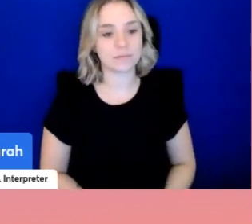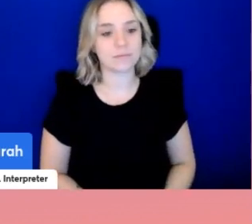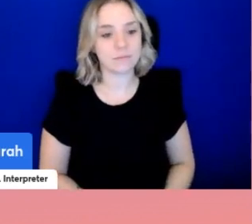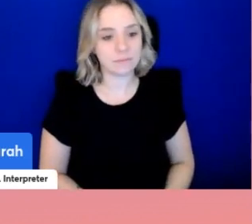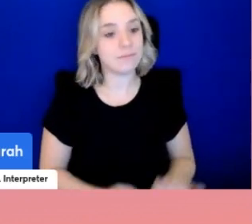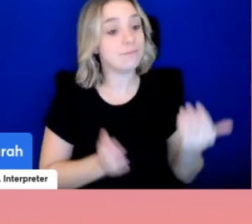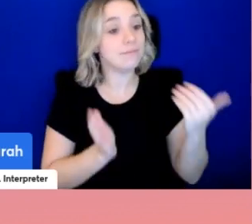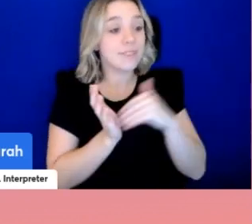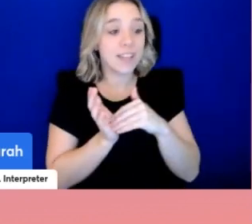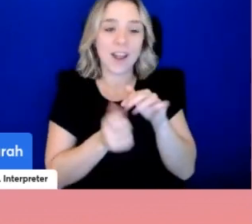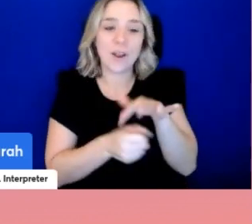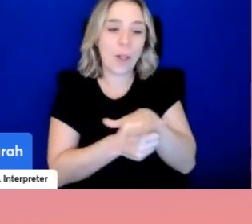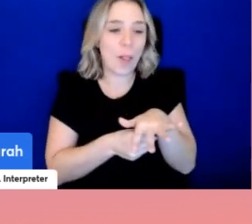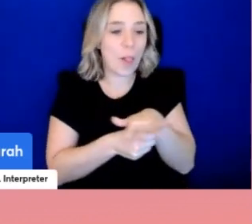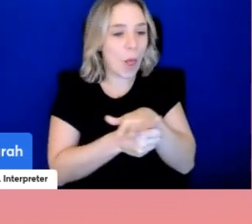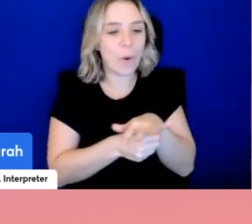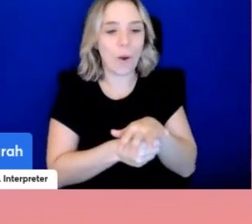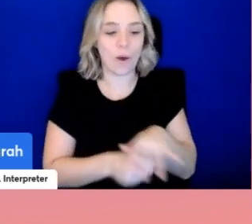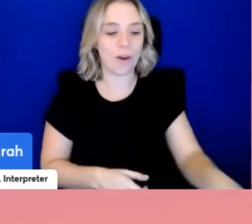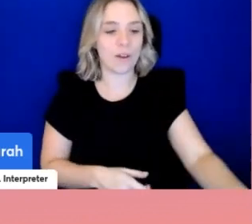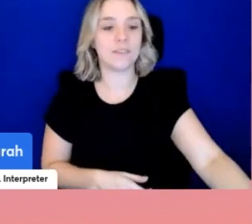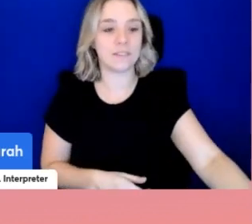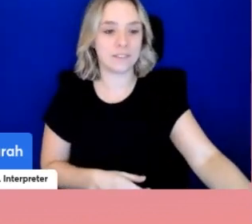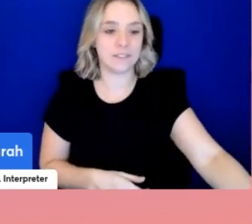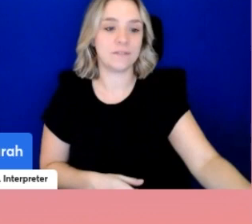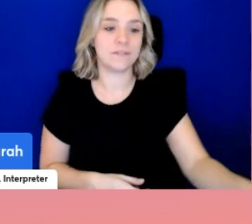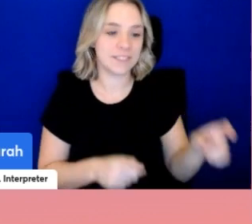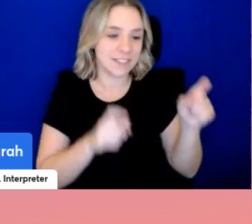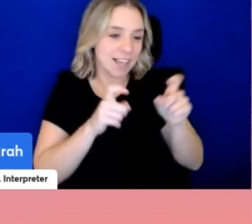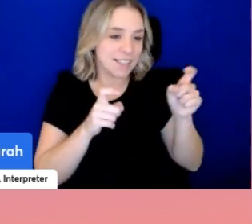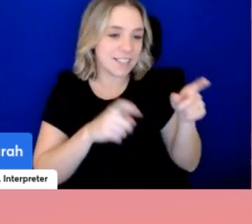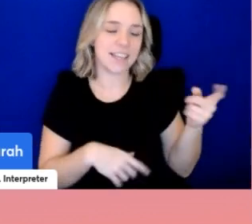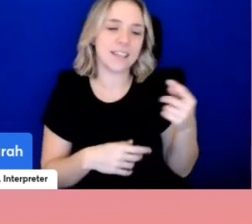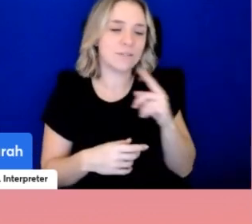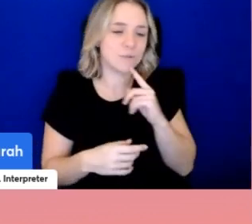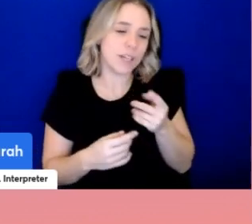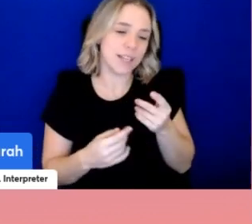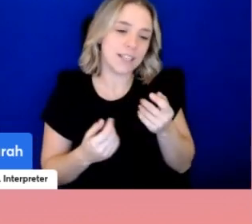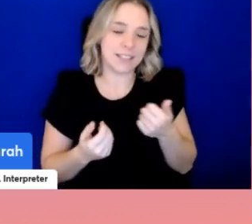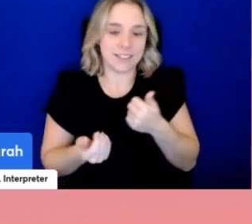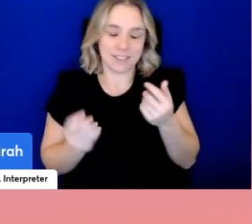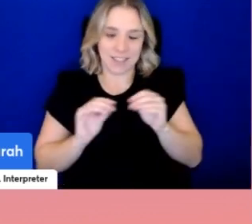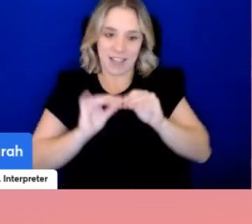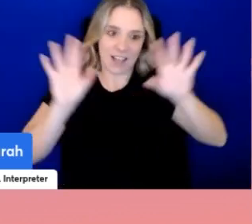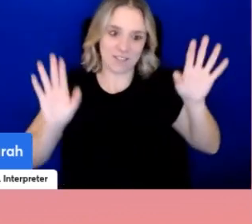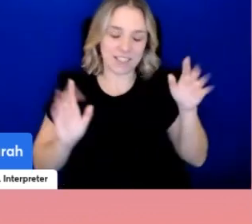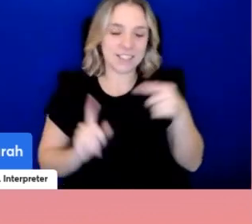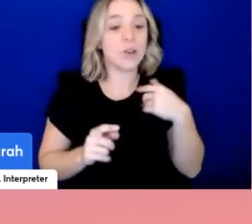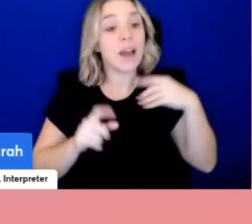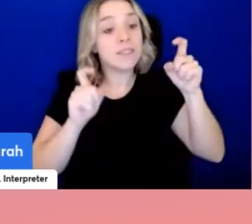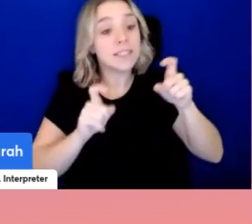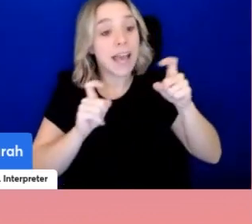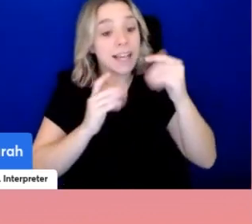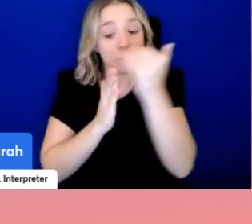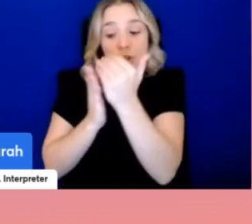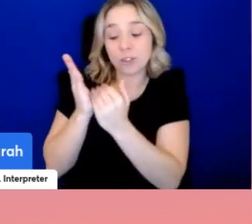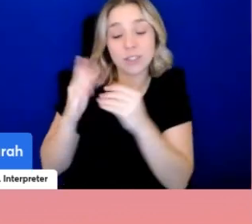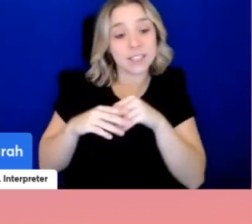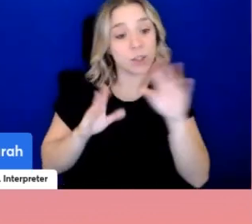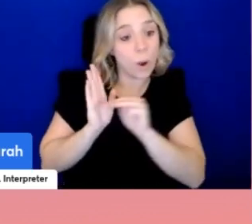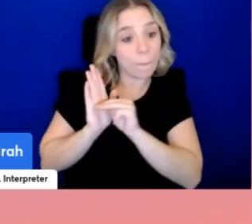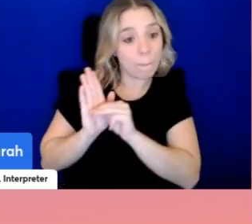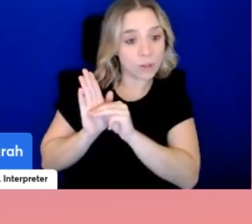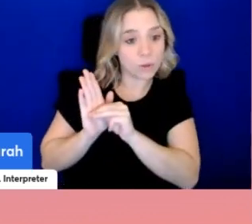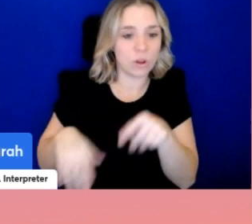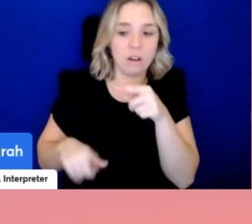Again, local testing, right? This one's fairly self-explanatory, right? You got your test directories within your module. You just tell our